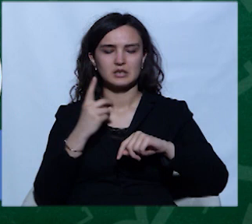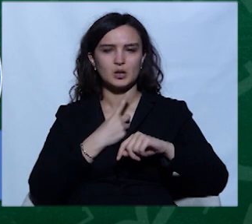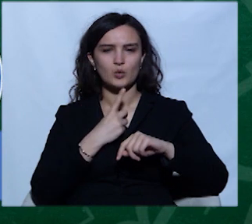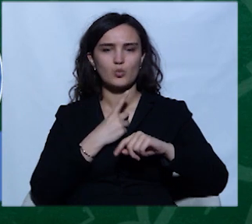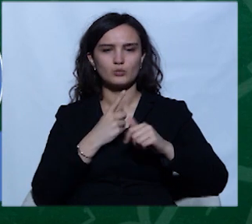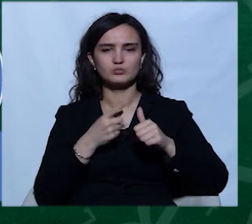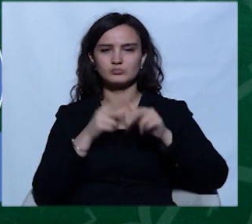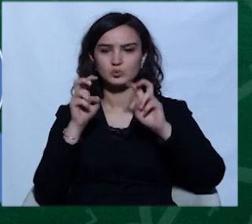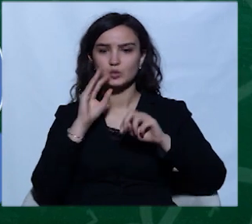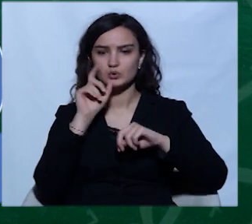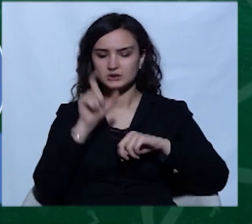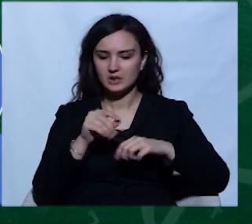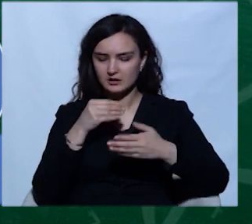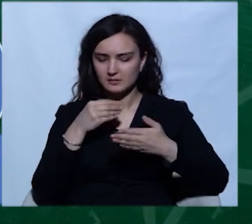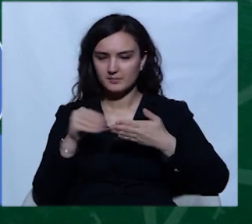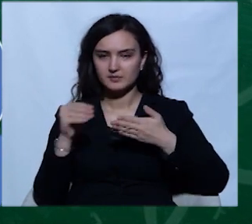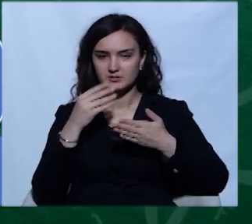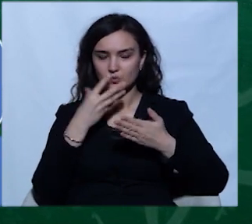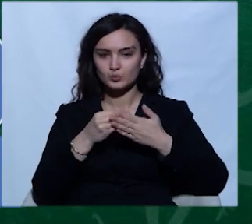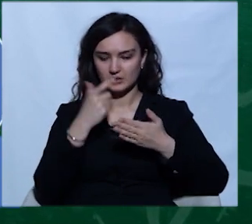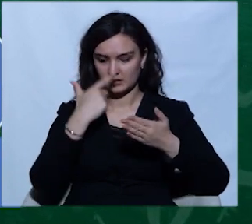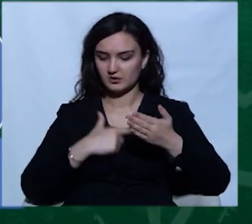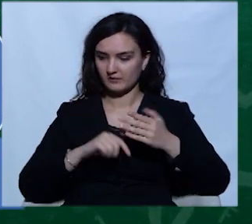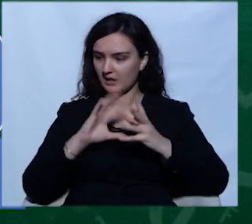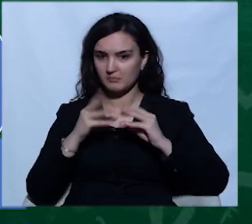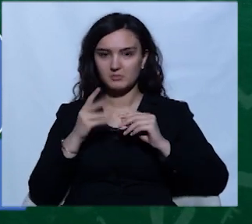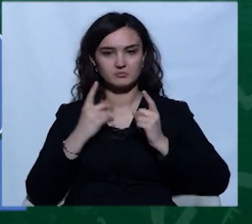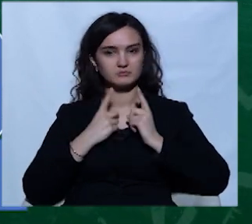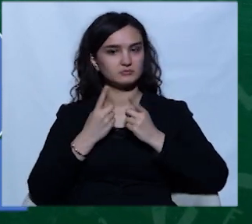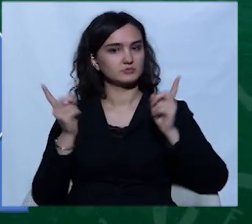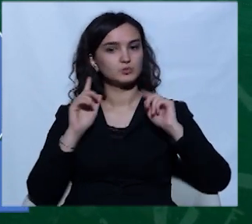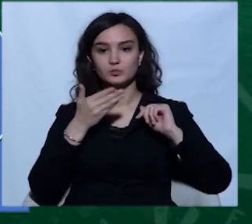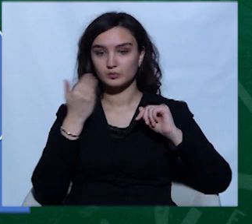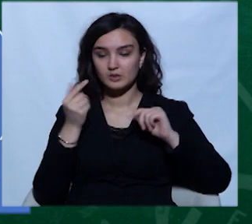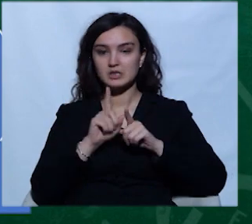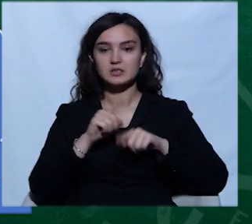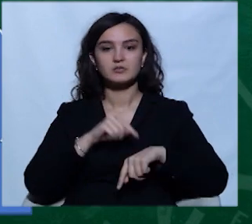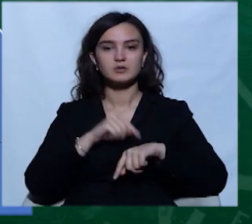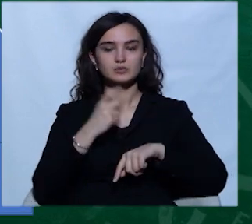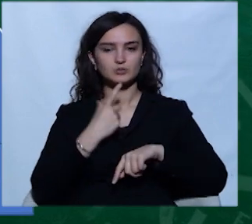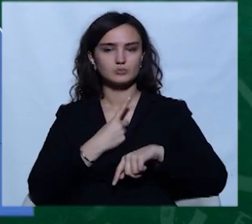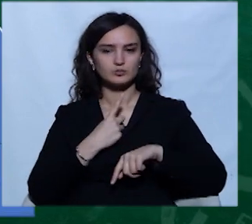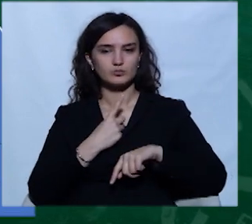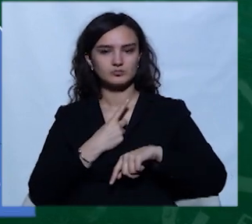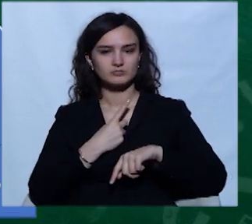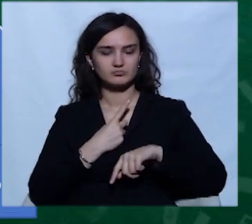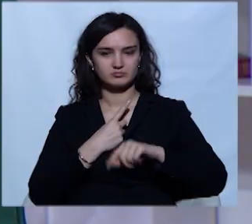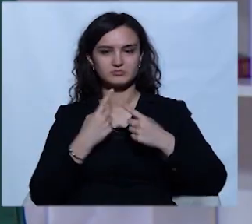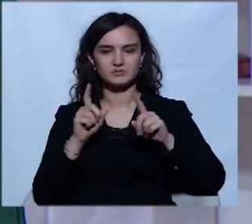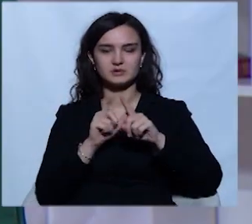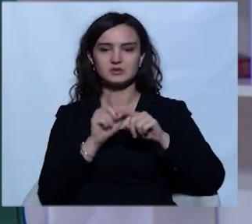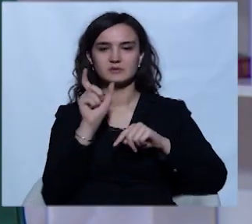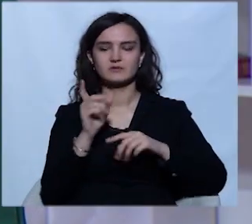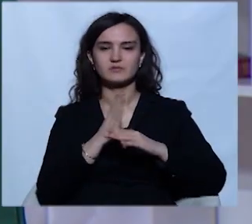means when you are by yourself and there is nobody there. And I would also feel lonely, another word we